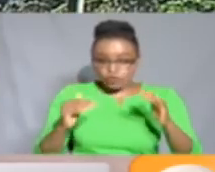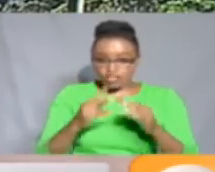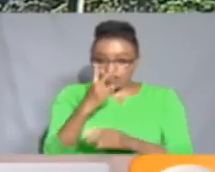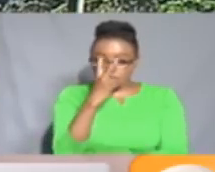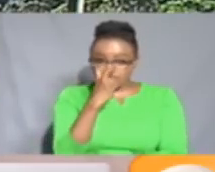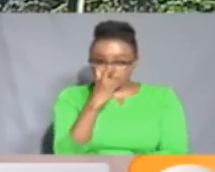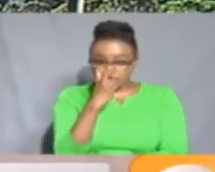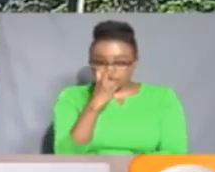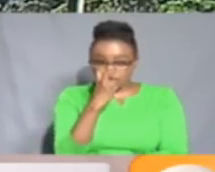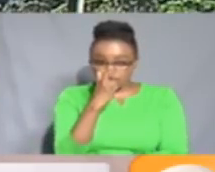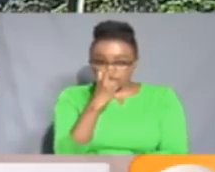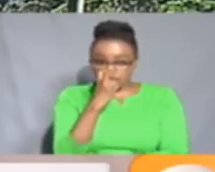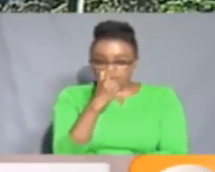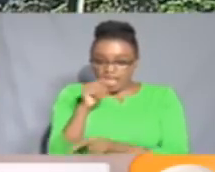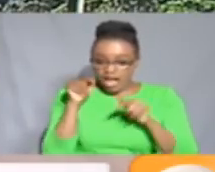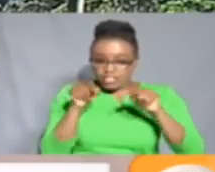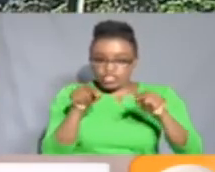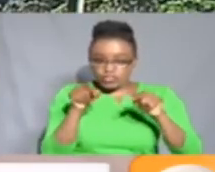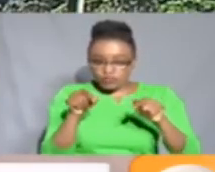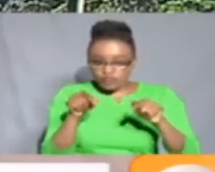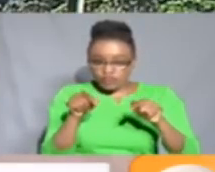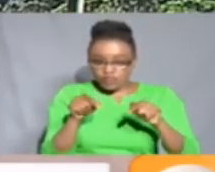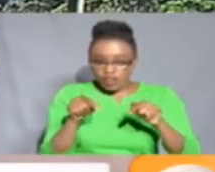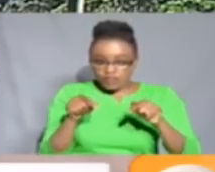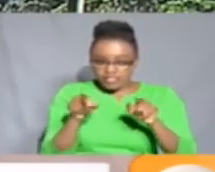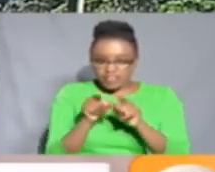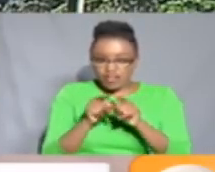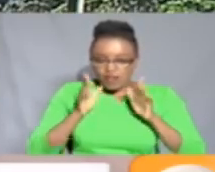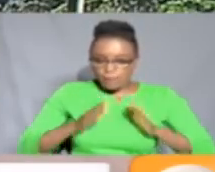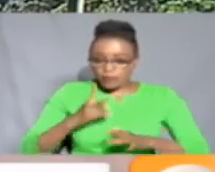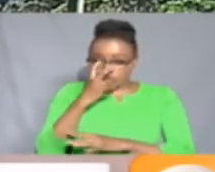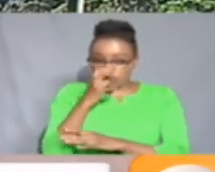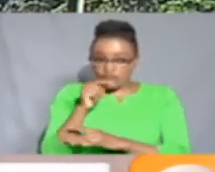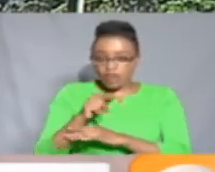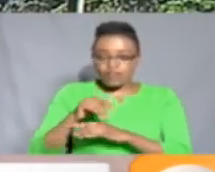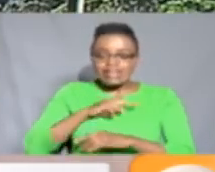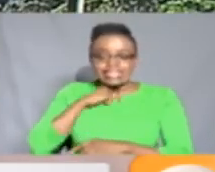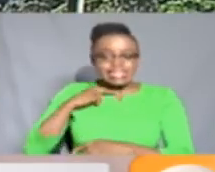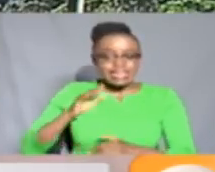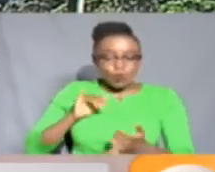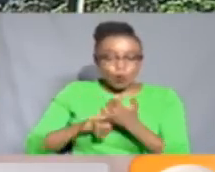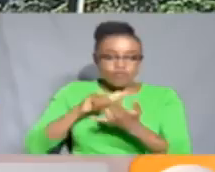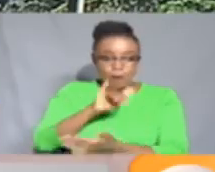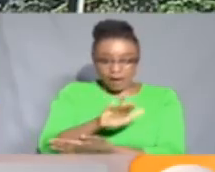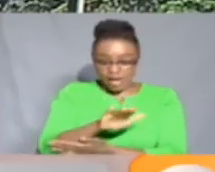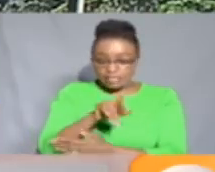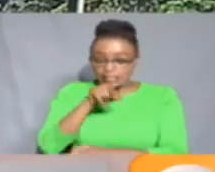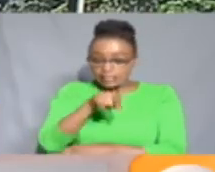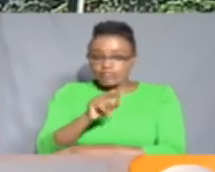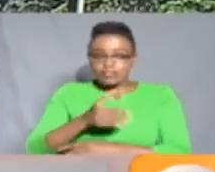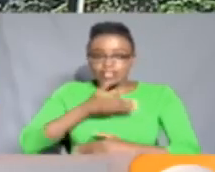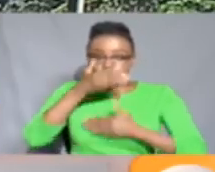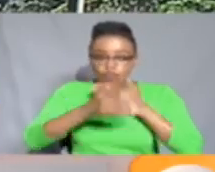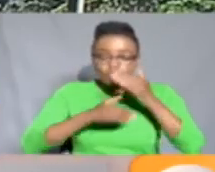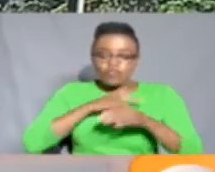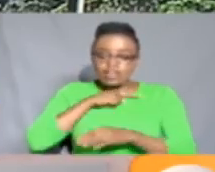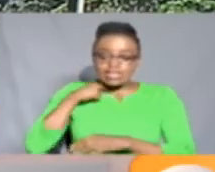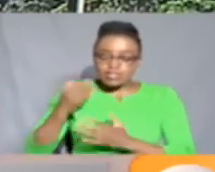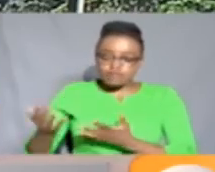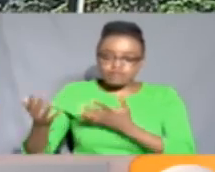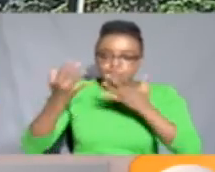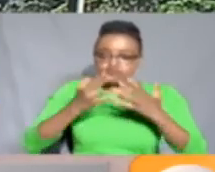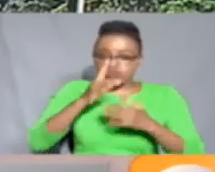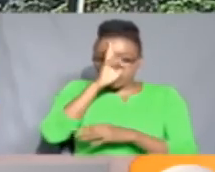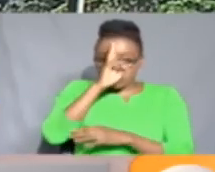suspected accused of a person suspected of killing his wife. The suspect, who confessed the killing, handed himself